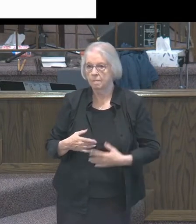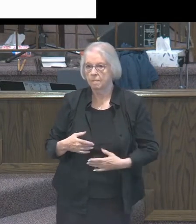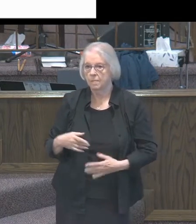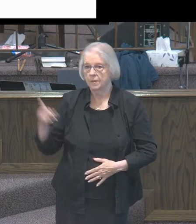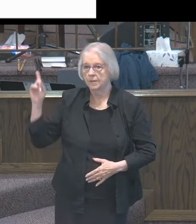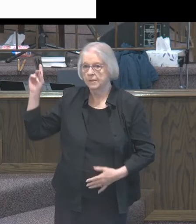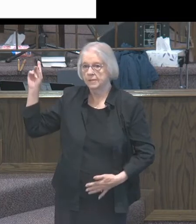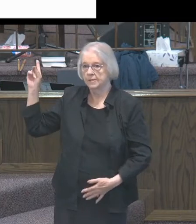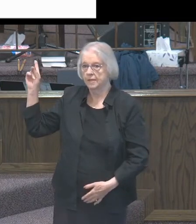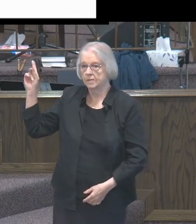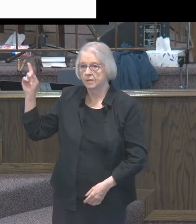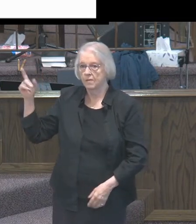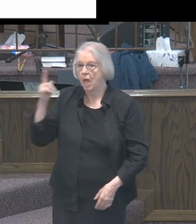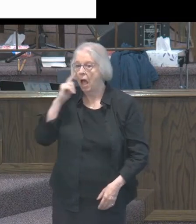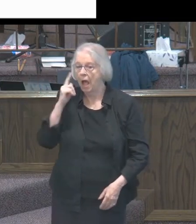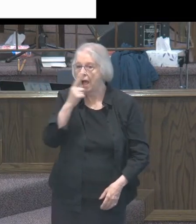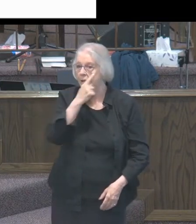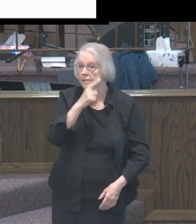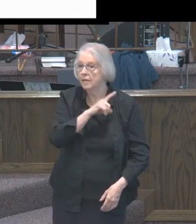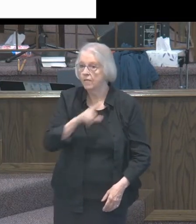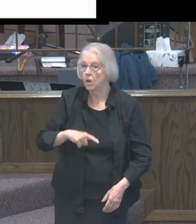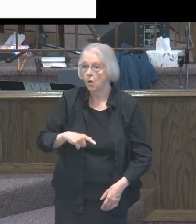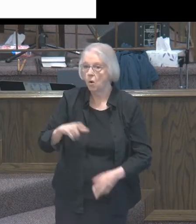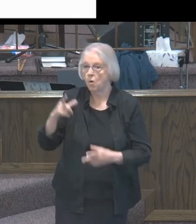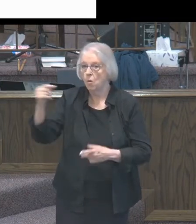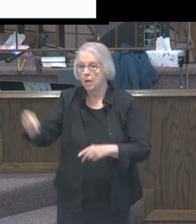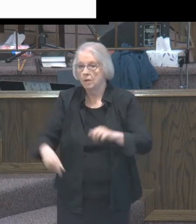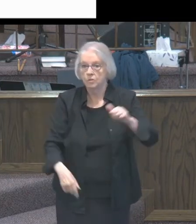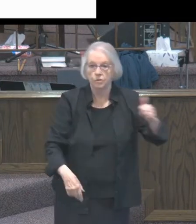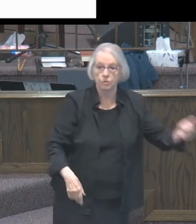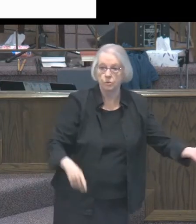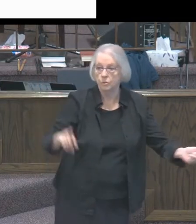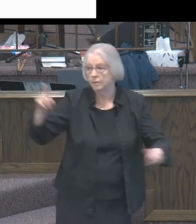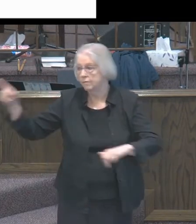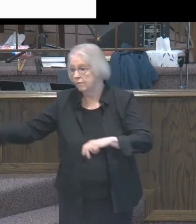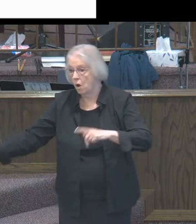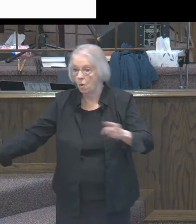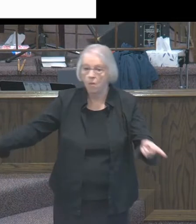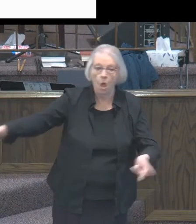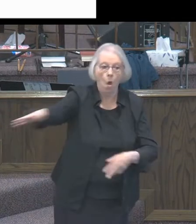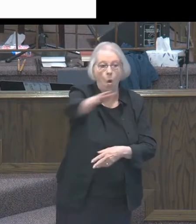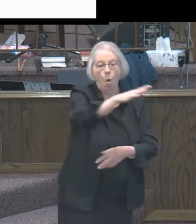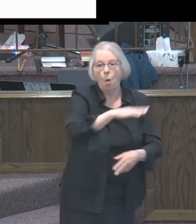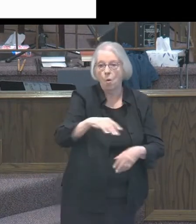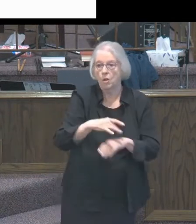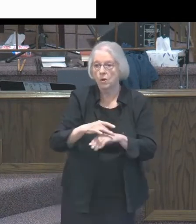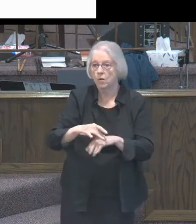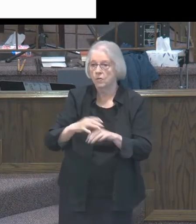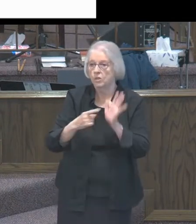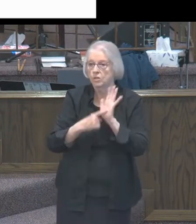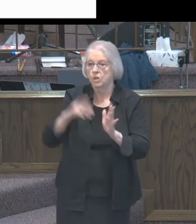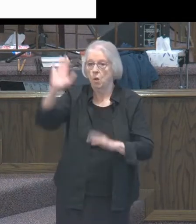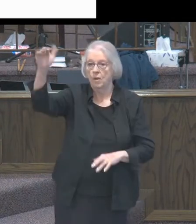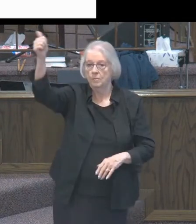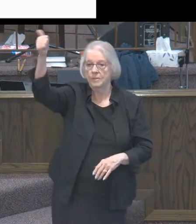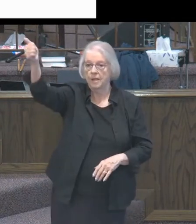2 Chronicles 16:9 says this, "For the eyes of the Lord run to and fro throughout the whole earth to show himself strong on behalf